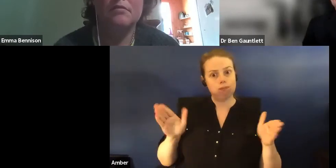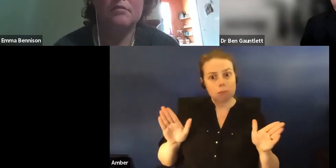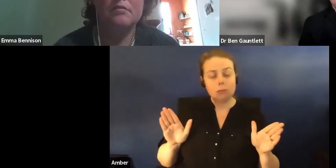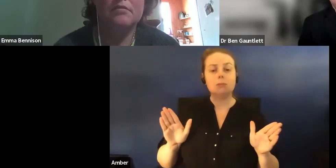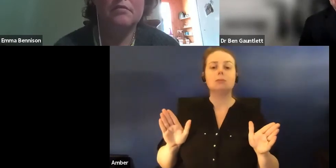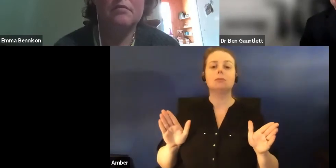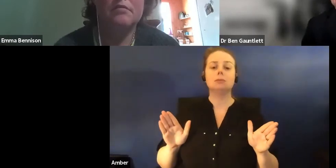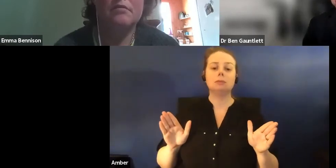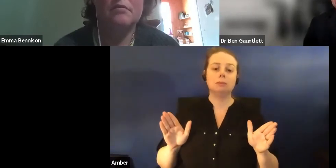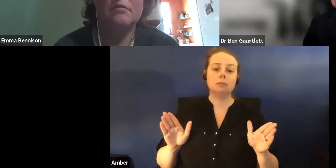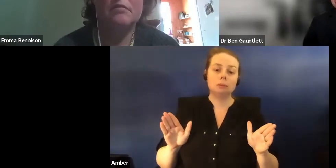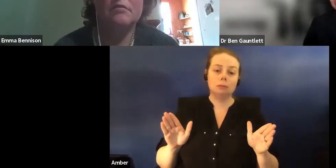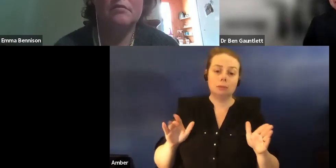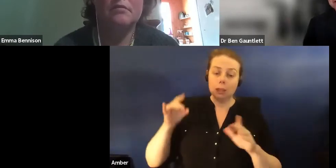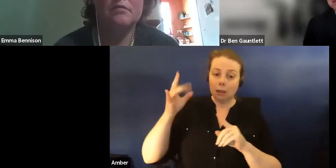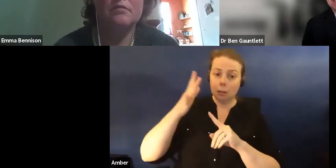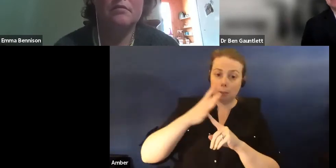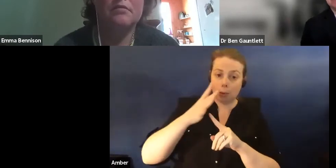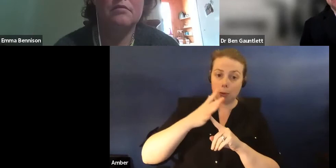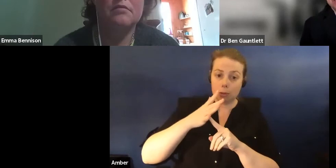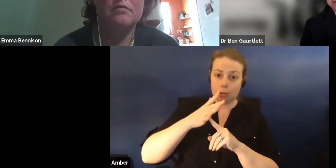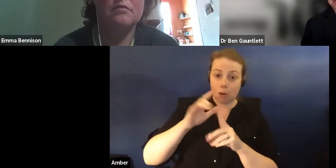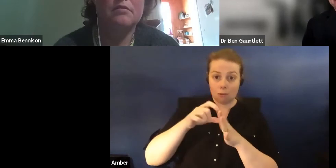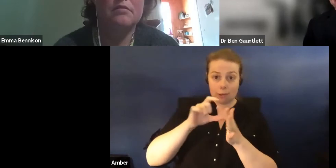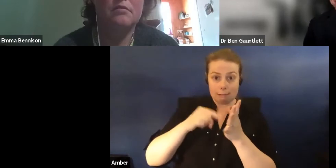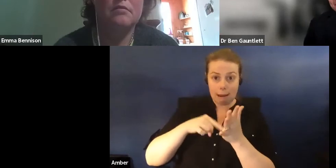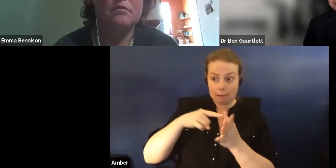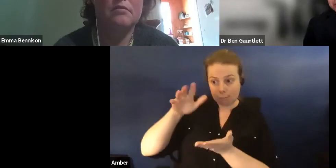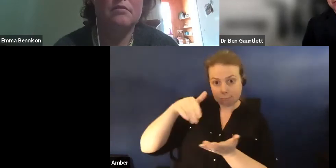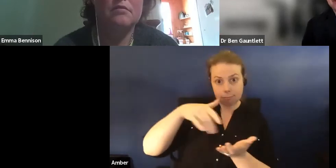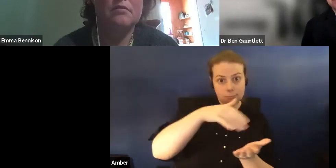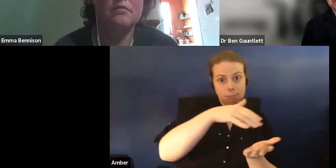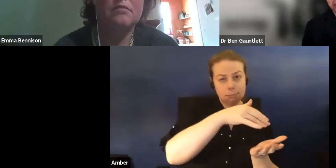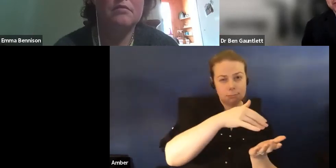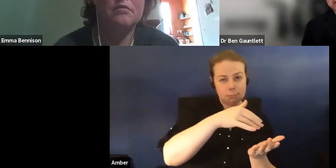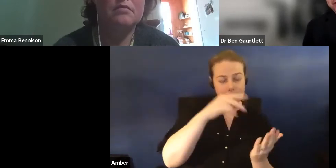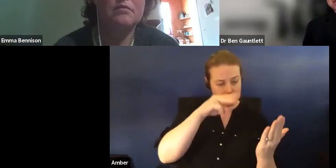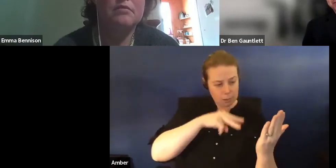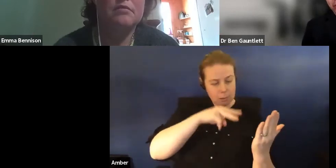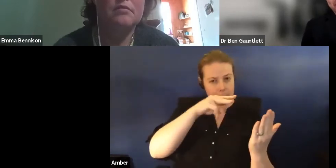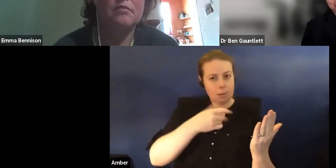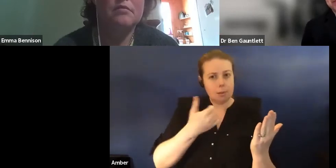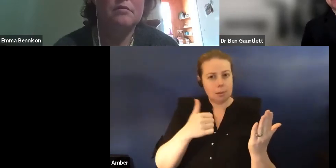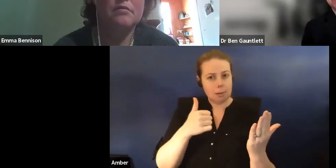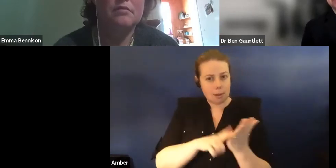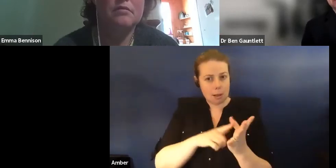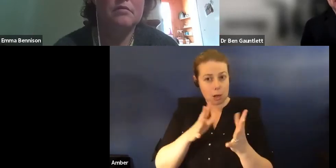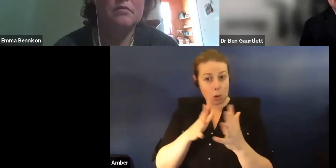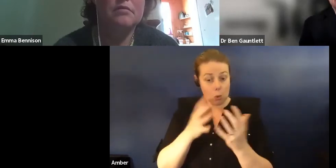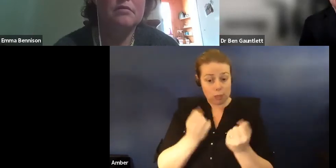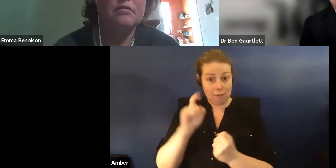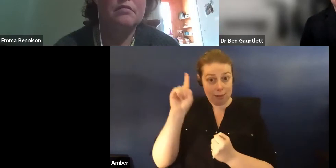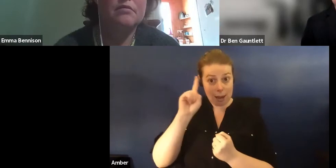generally, which is the importance of collecting data and looking at the practical effect of laws that exist for people with